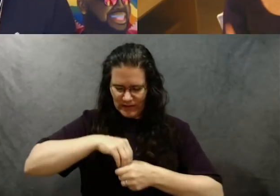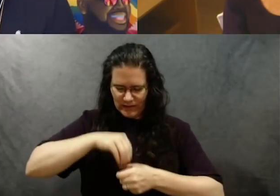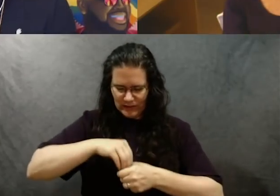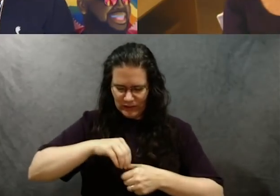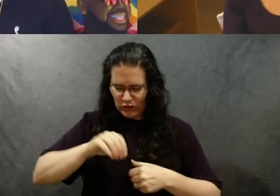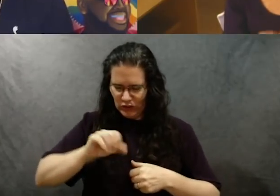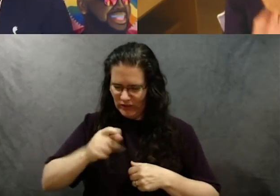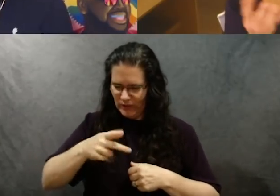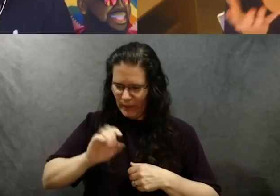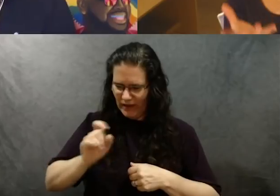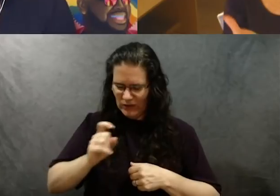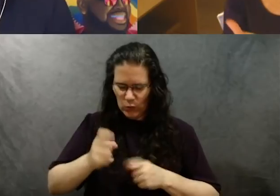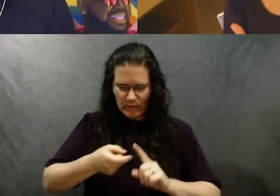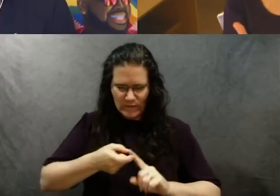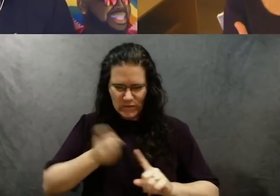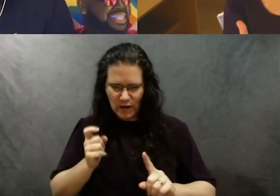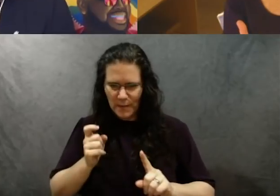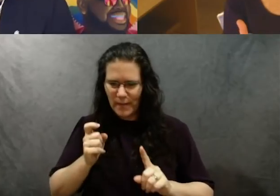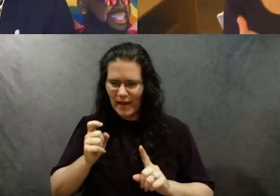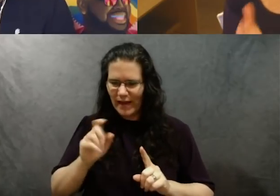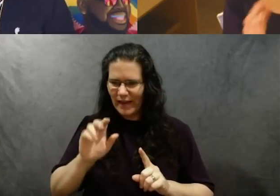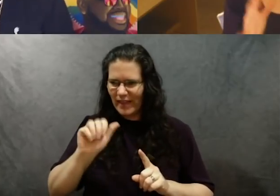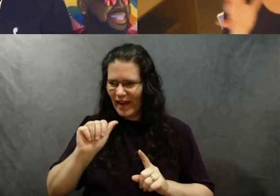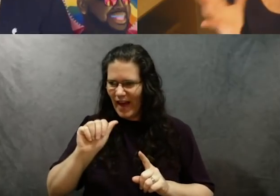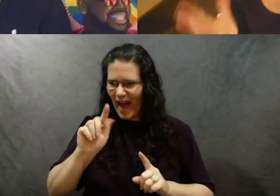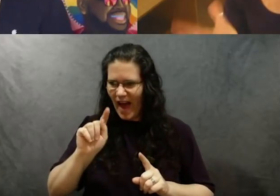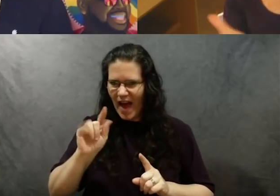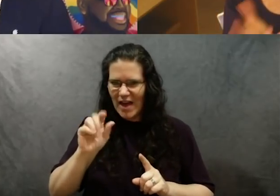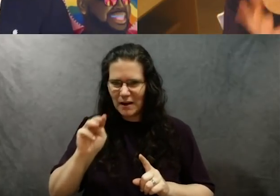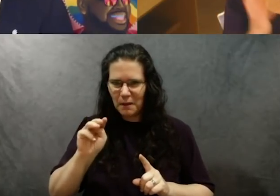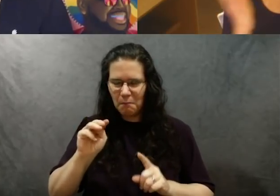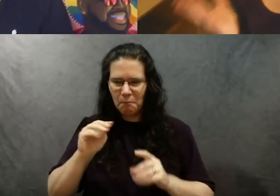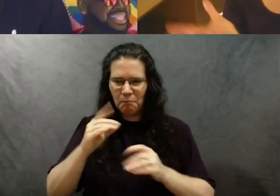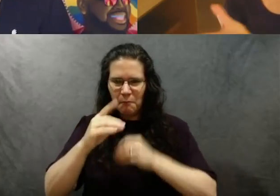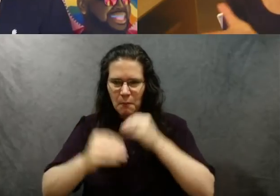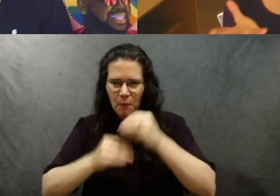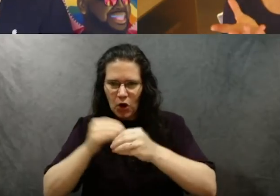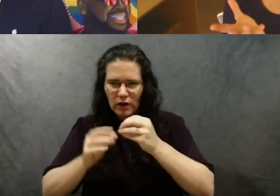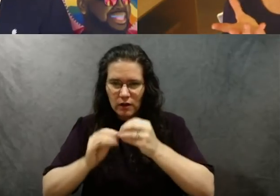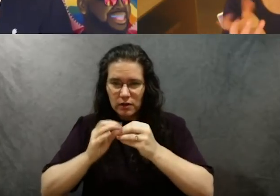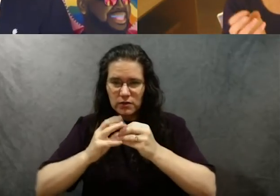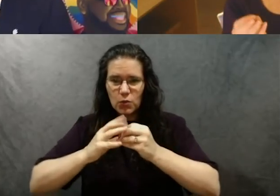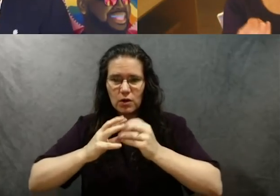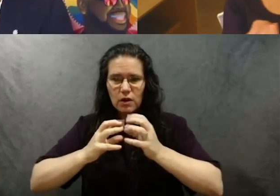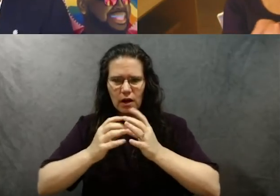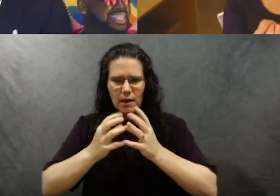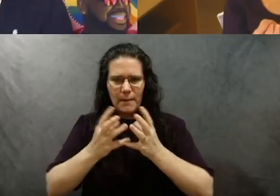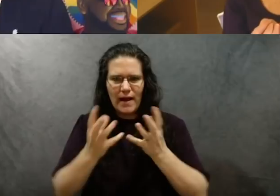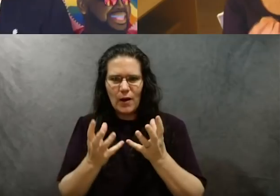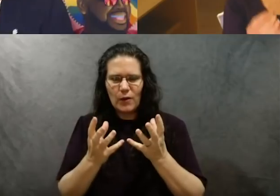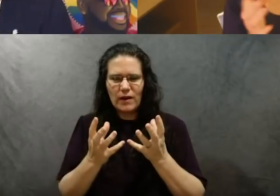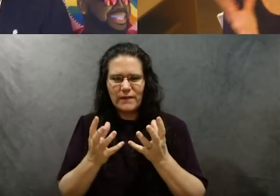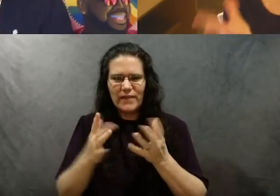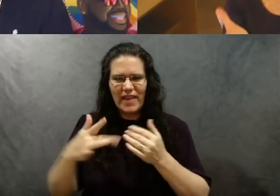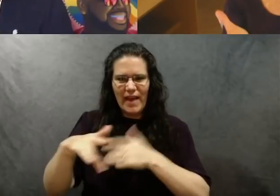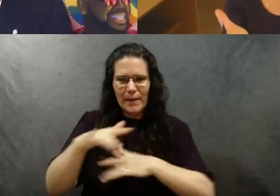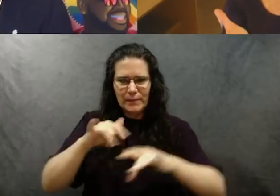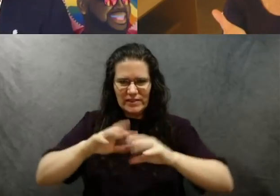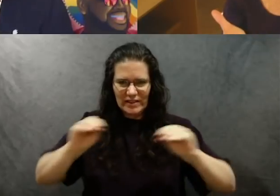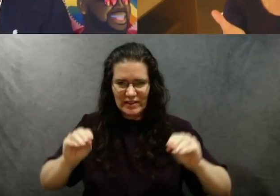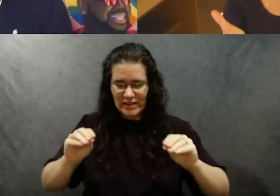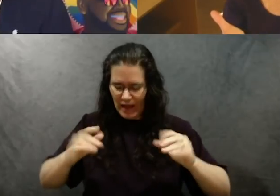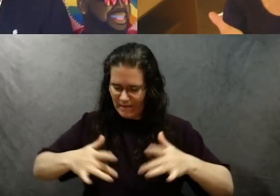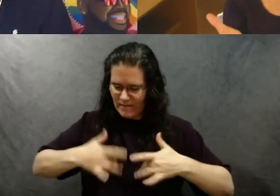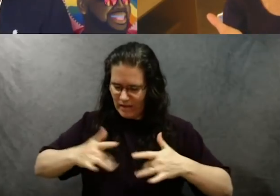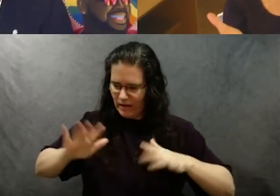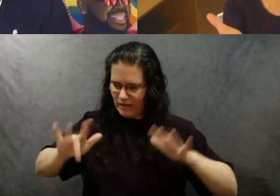of an atom will come out of emptiness. And I also sense the space that's all around it. And I sense that interior and the space